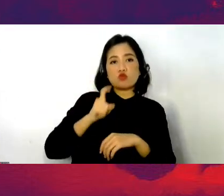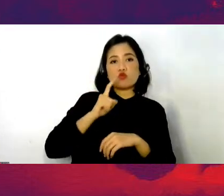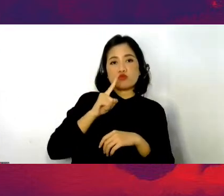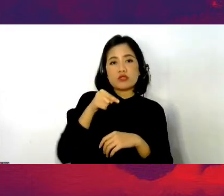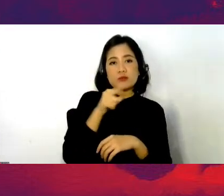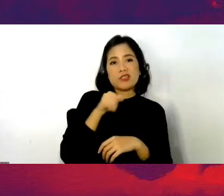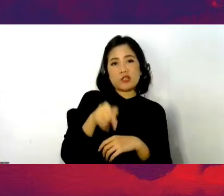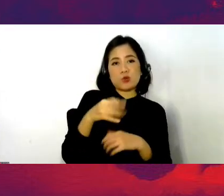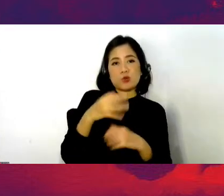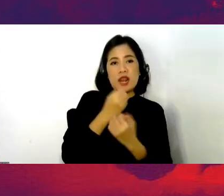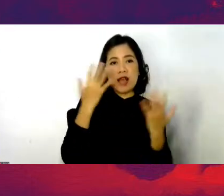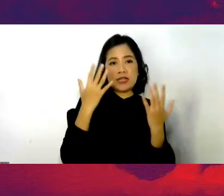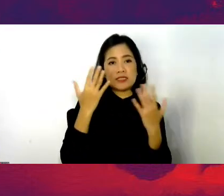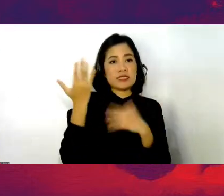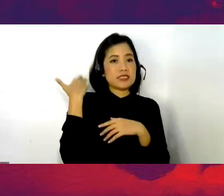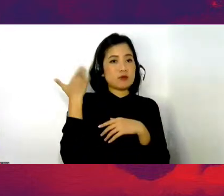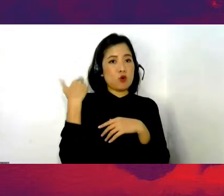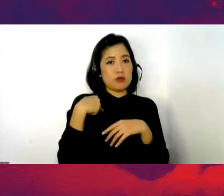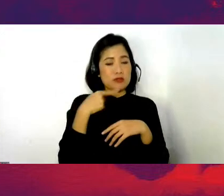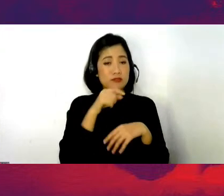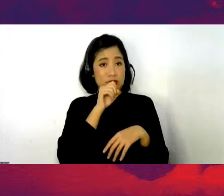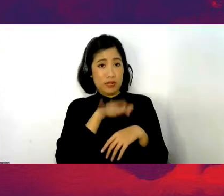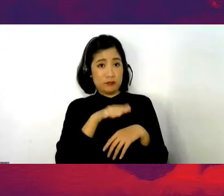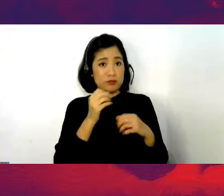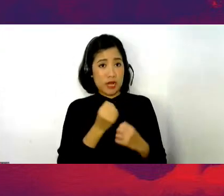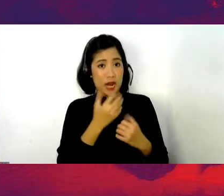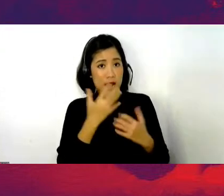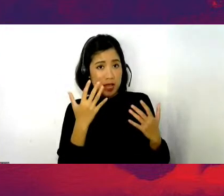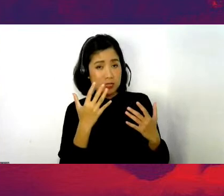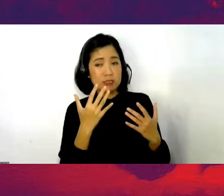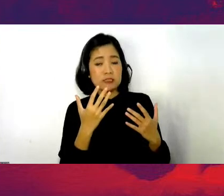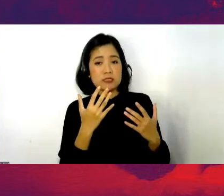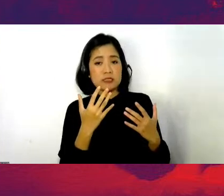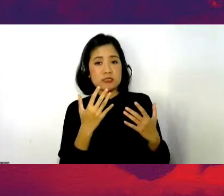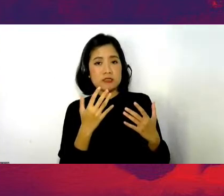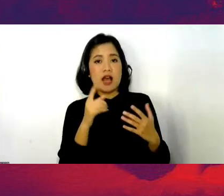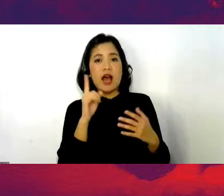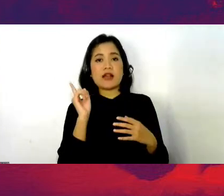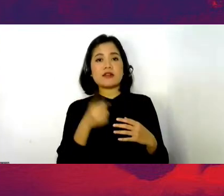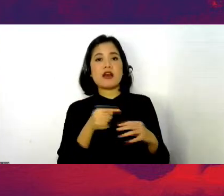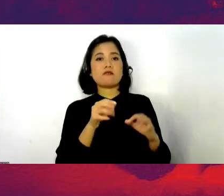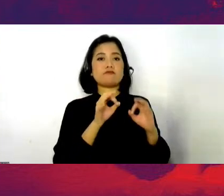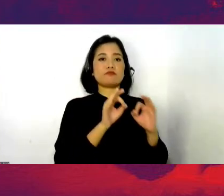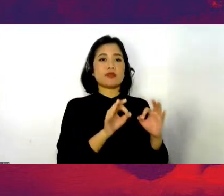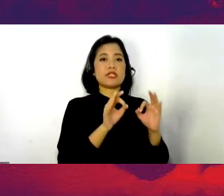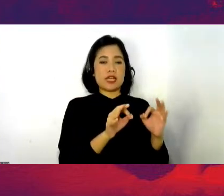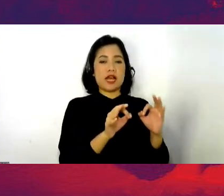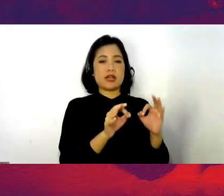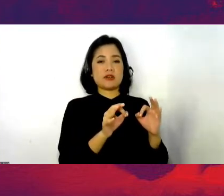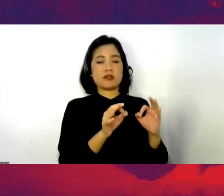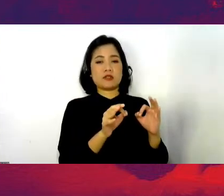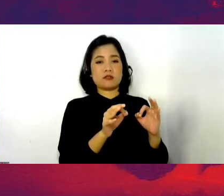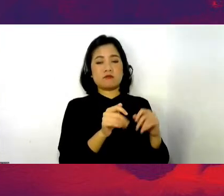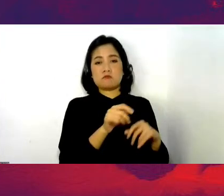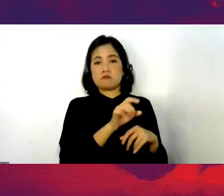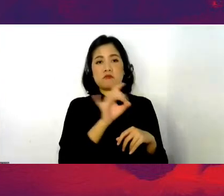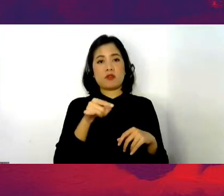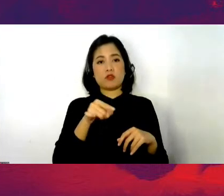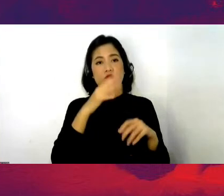As I mentioned before, health, education, social protection, these are, next slide please. These are all going to be the focus of